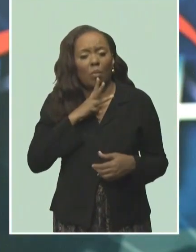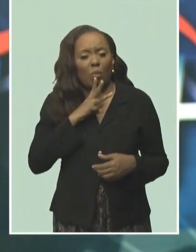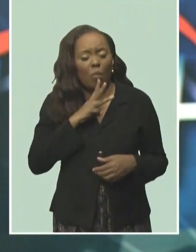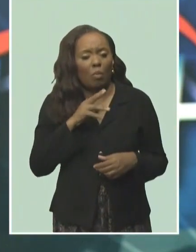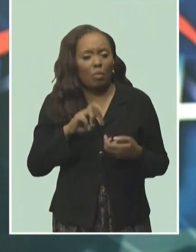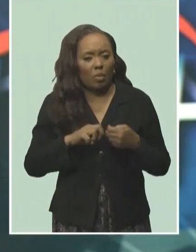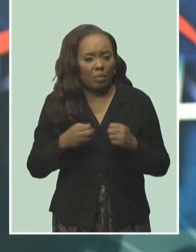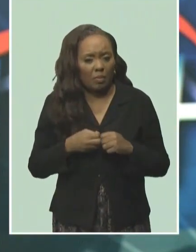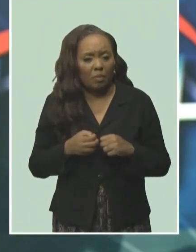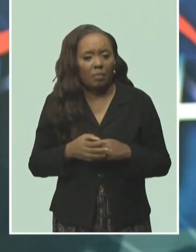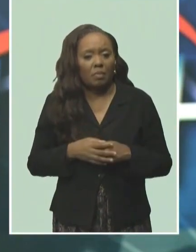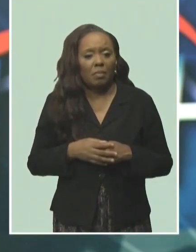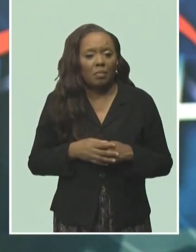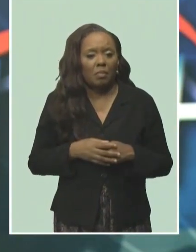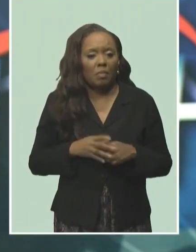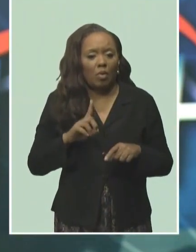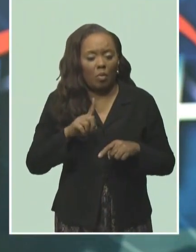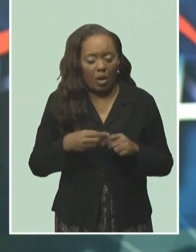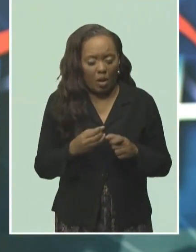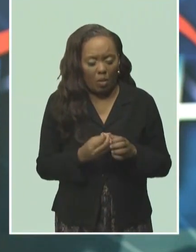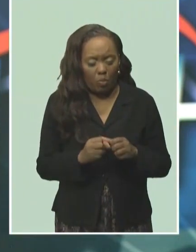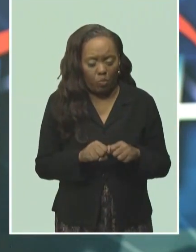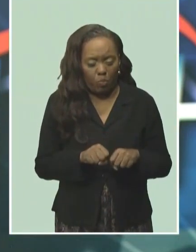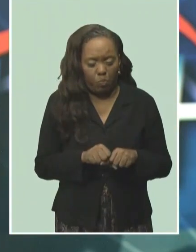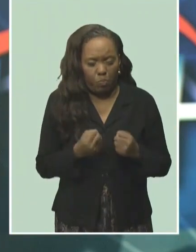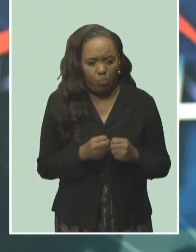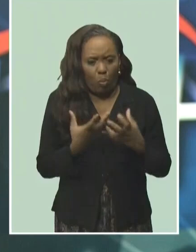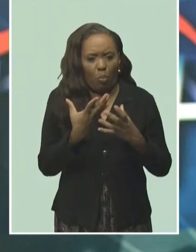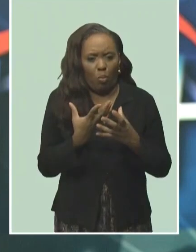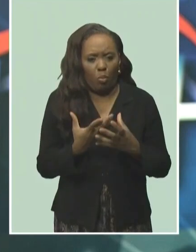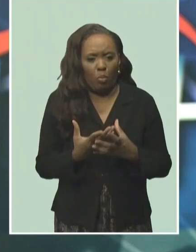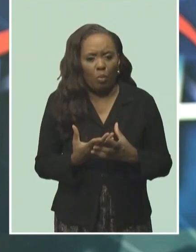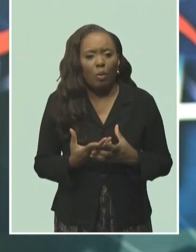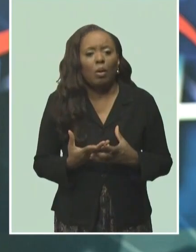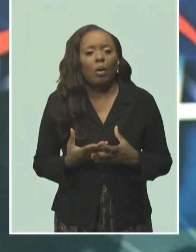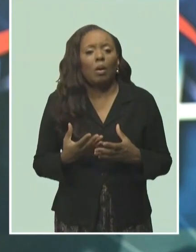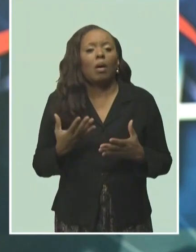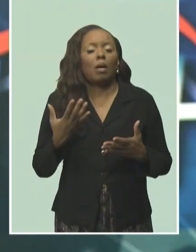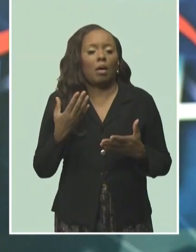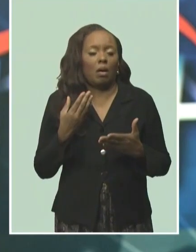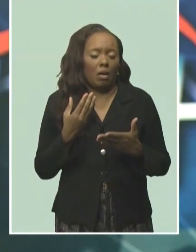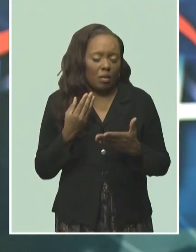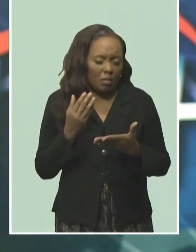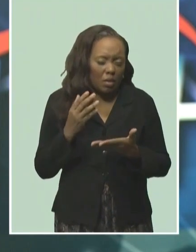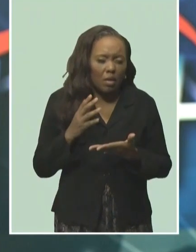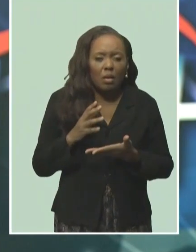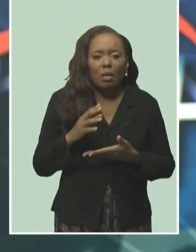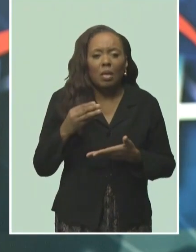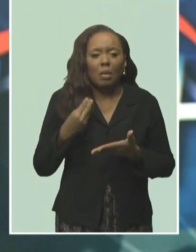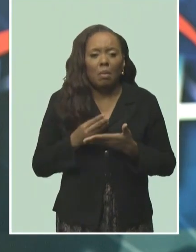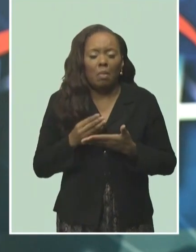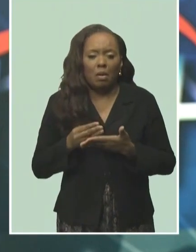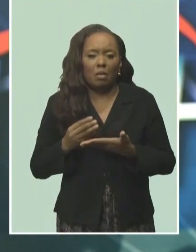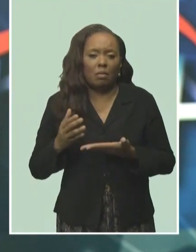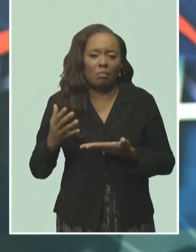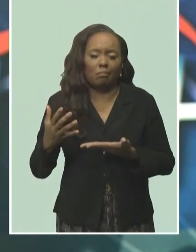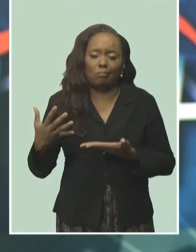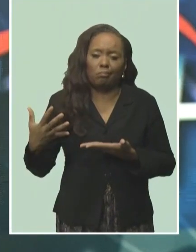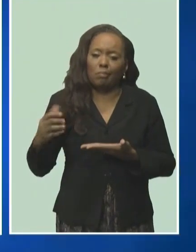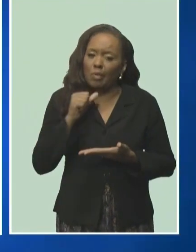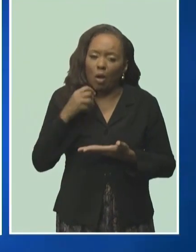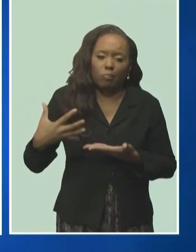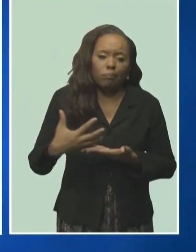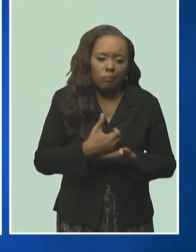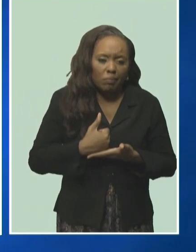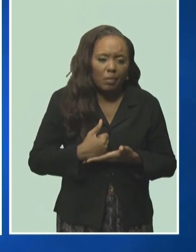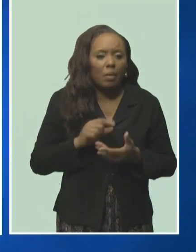Mr. Leslie adds burst mains result in revenue loss, but plans are in the works to reduce their frequency. We